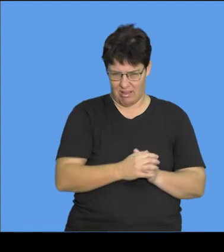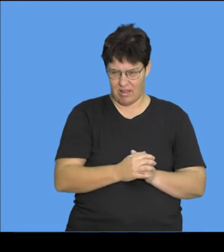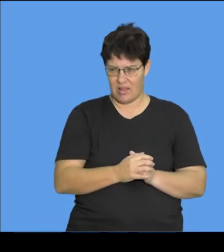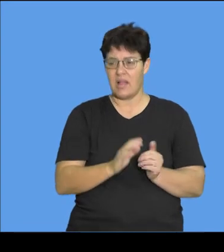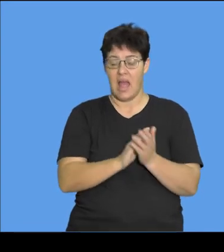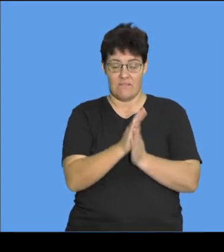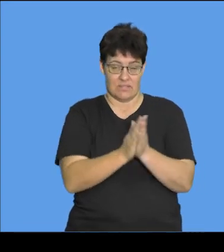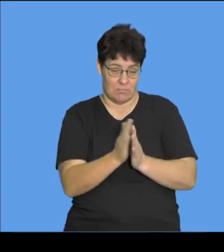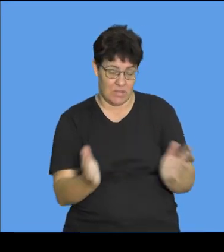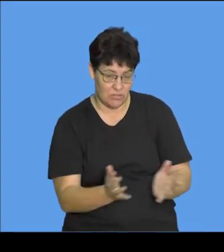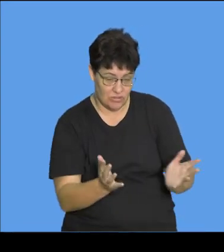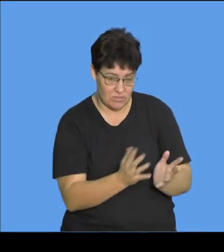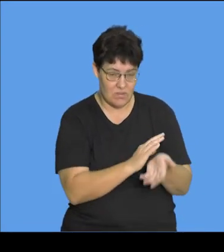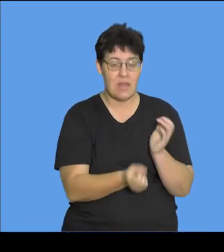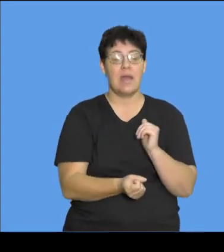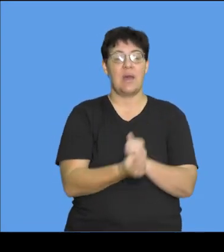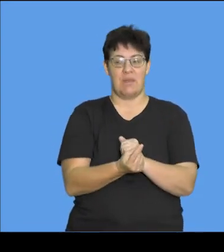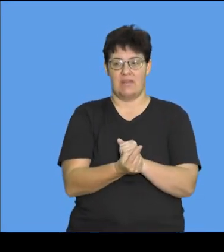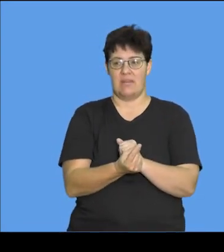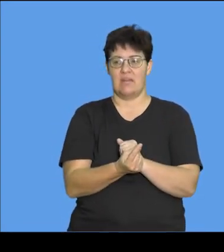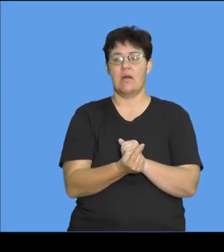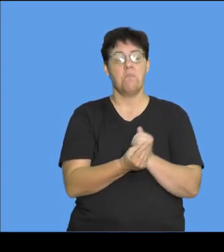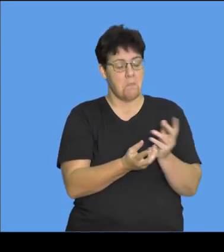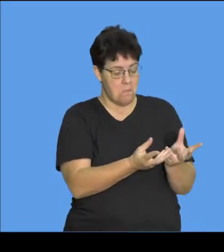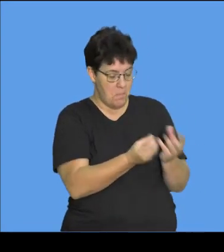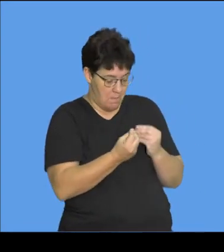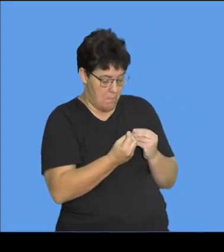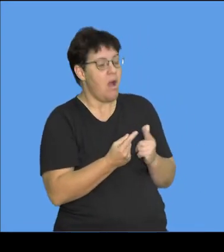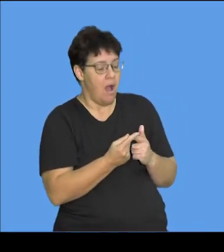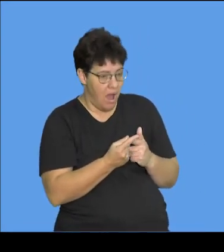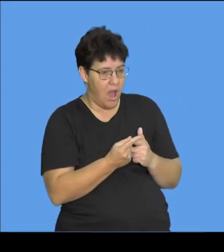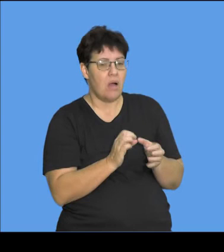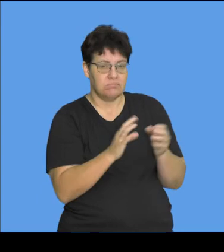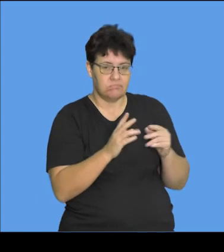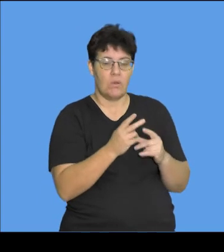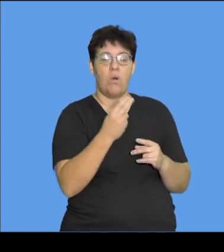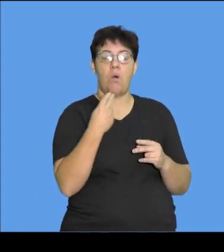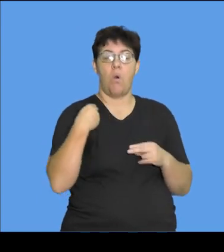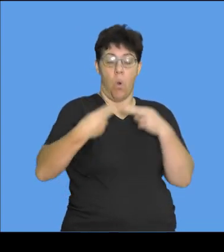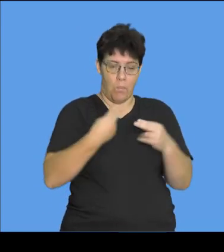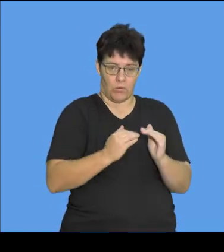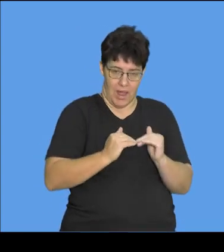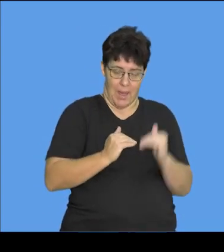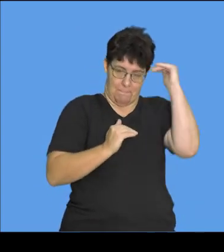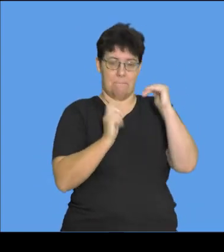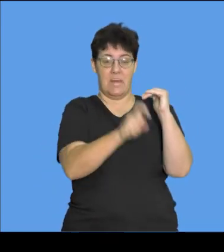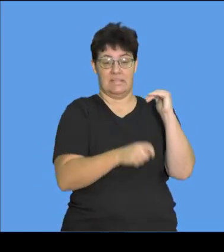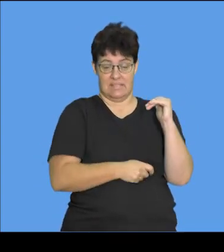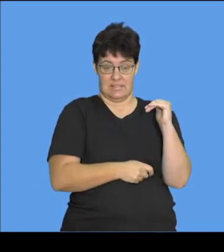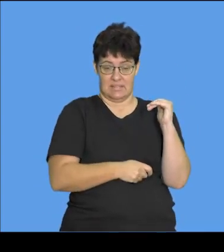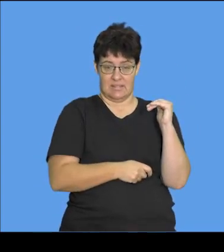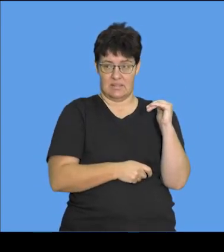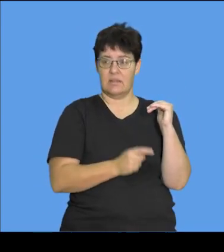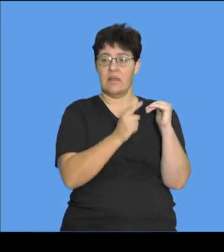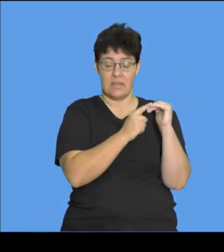stimulation that can cause a certain receptor to increase the release of a hormone, and we see that that hormone has